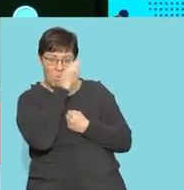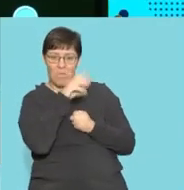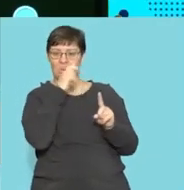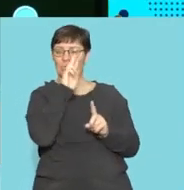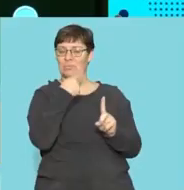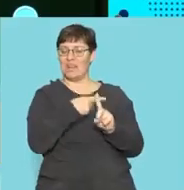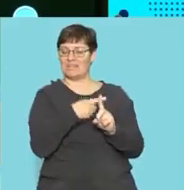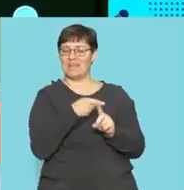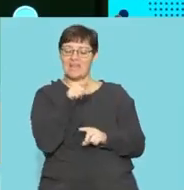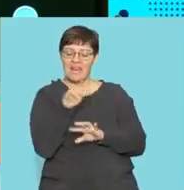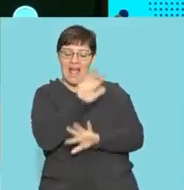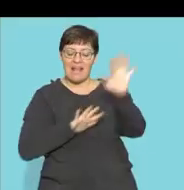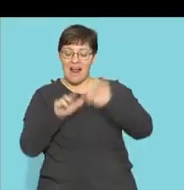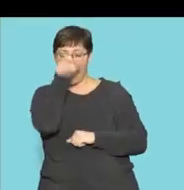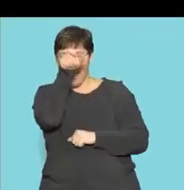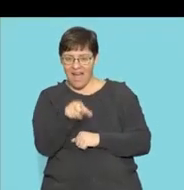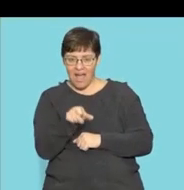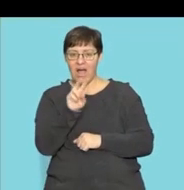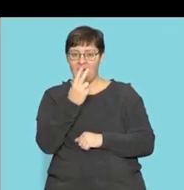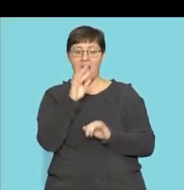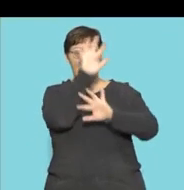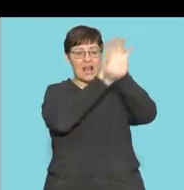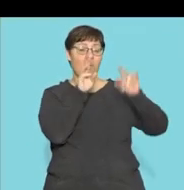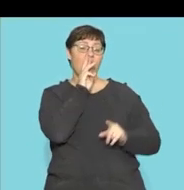copper is being deposited. And slowly the color of the